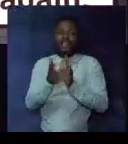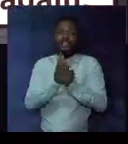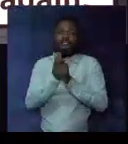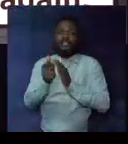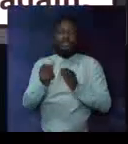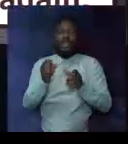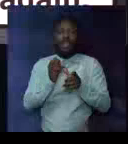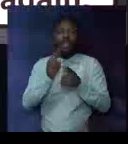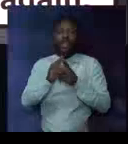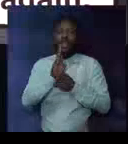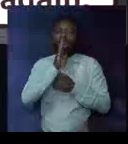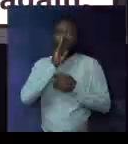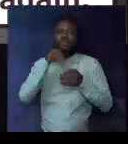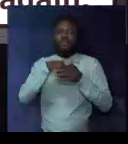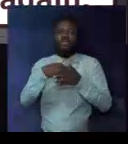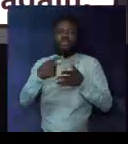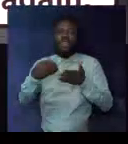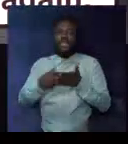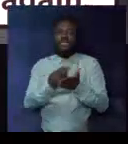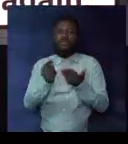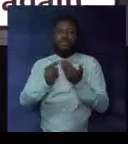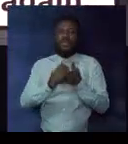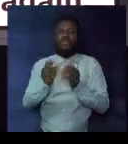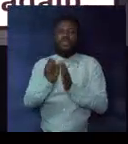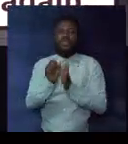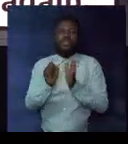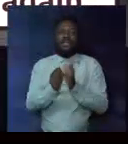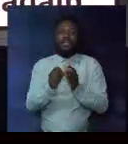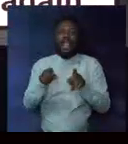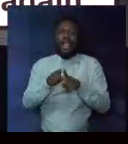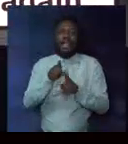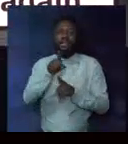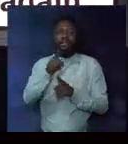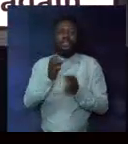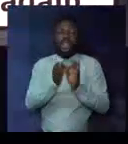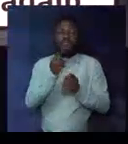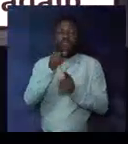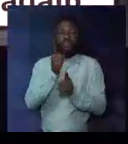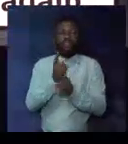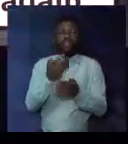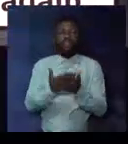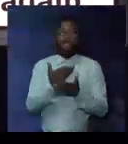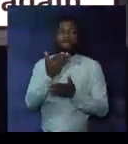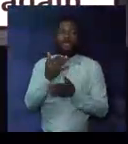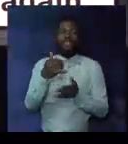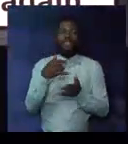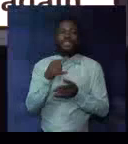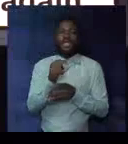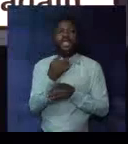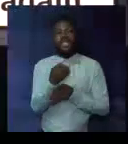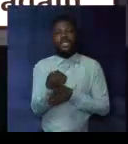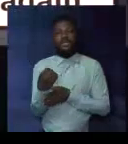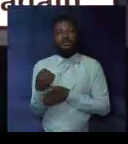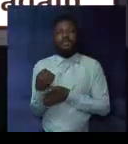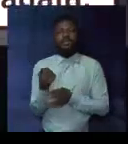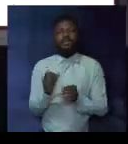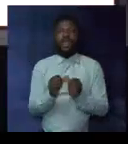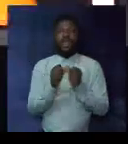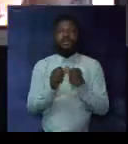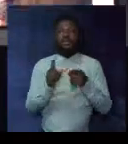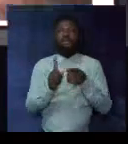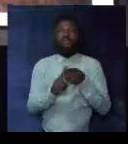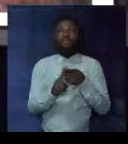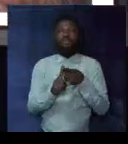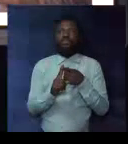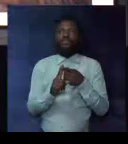function effectively or be in the newness state as if you just bought the equipment.